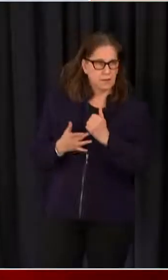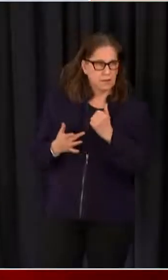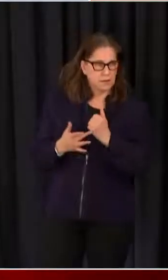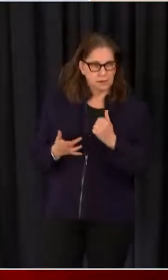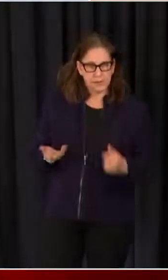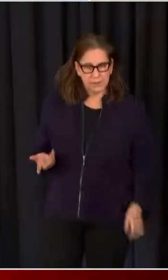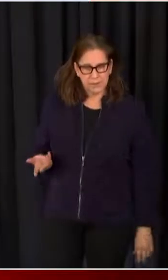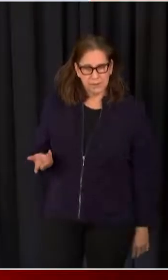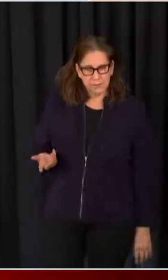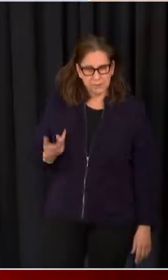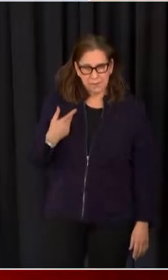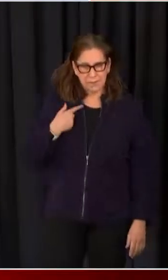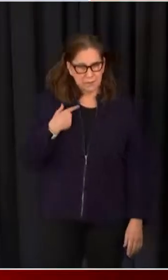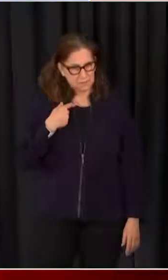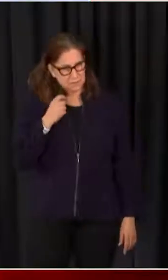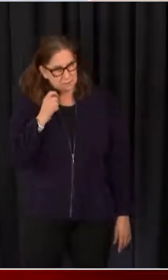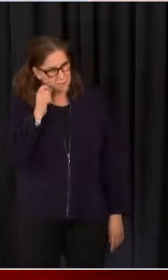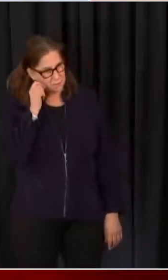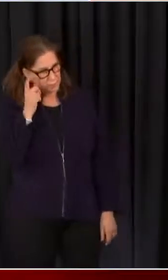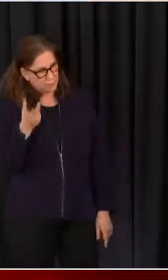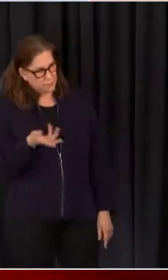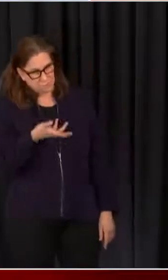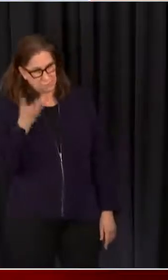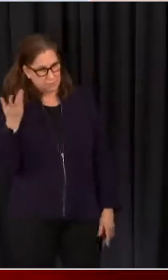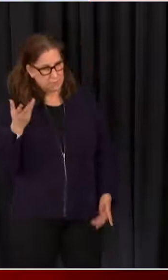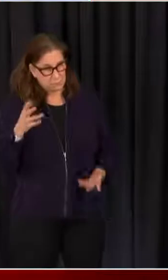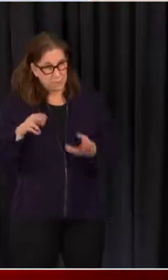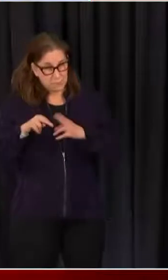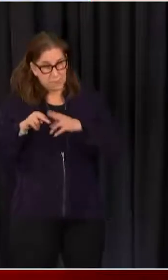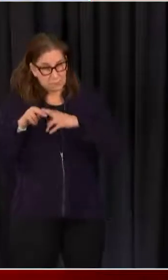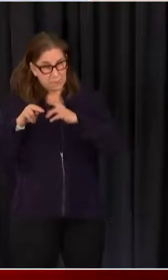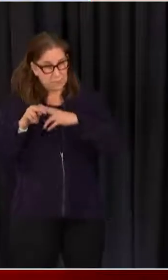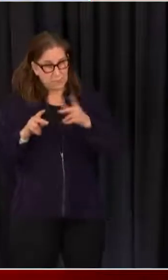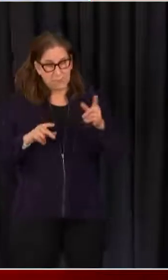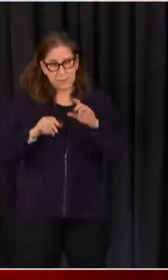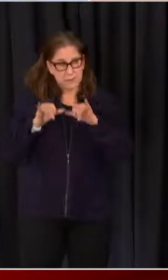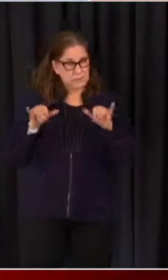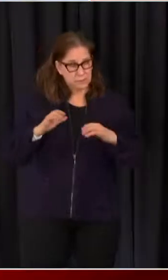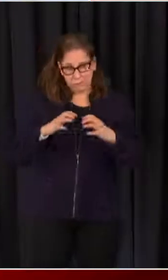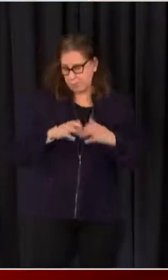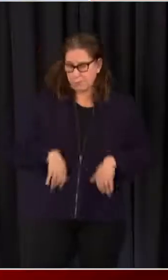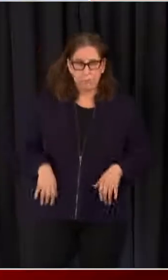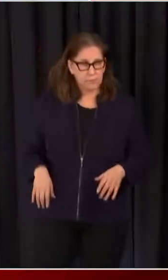was surprised that there would be increased demand. The system didn't work the way it should have.